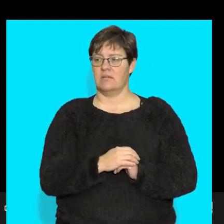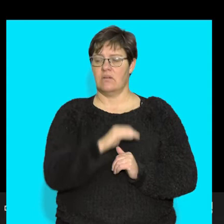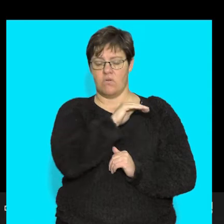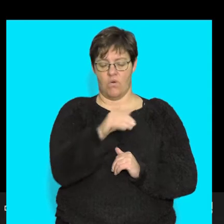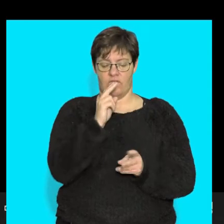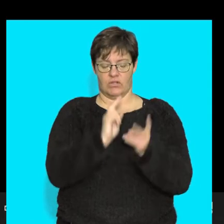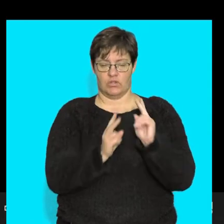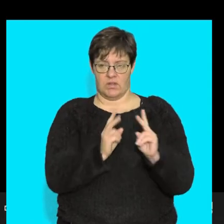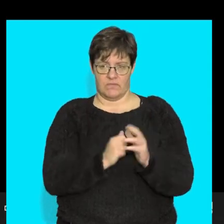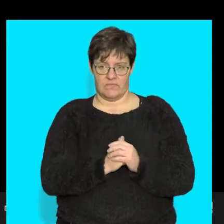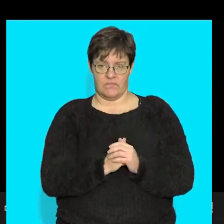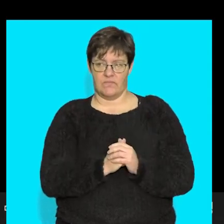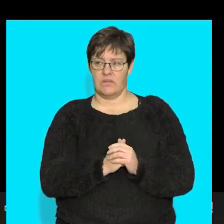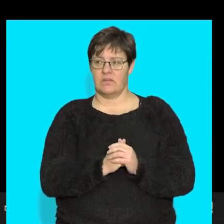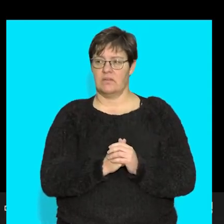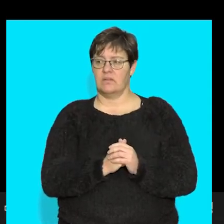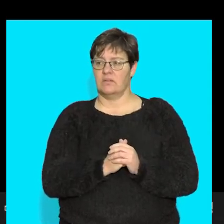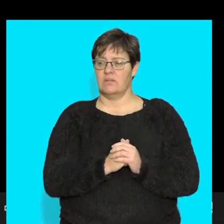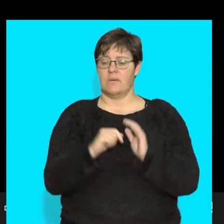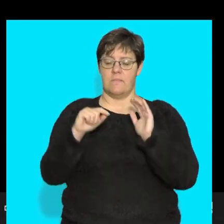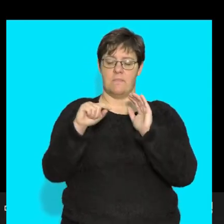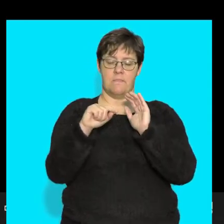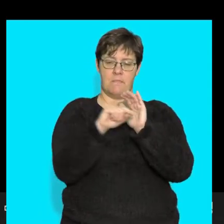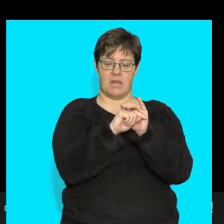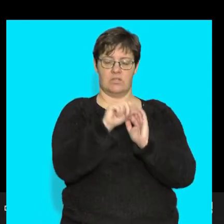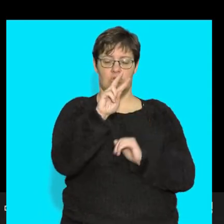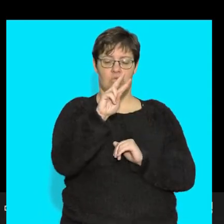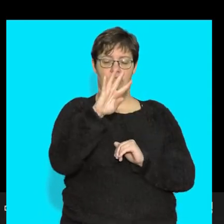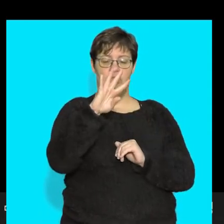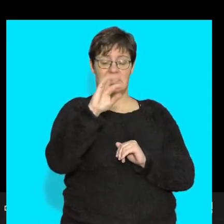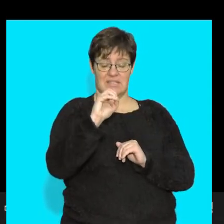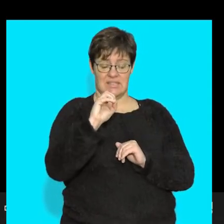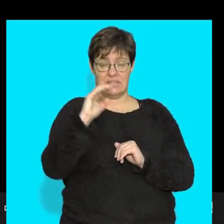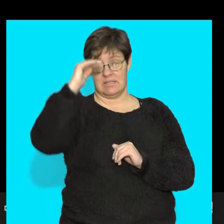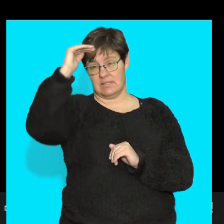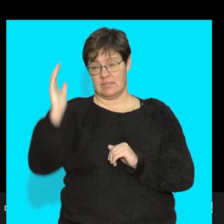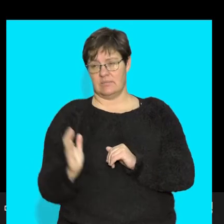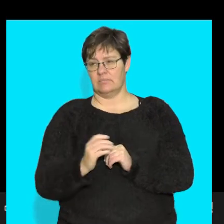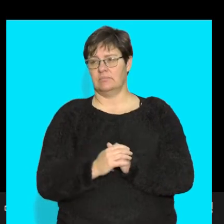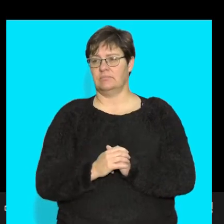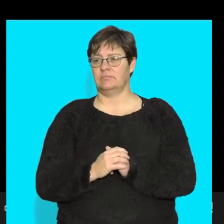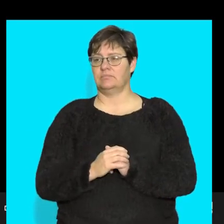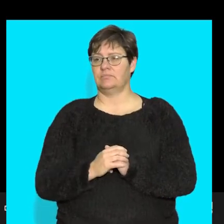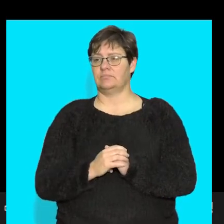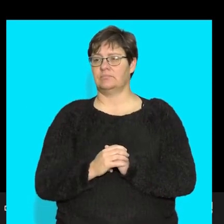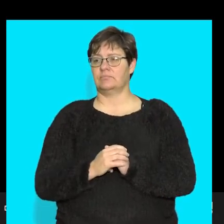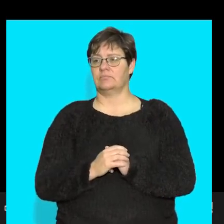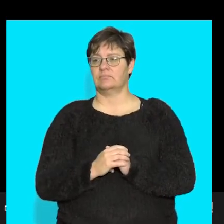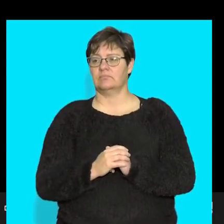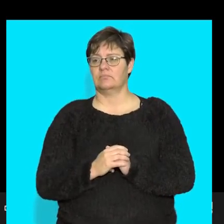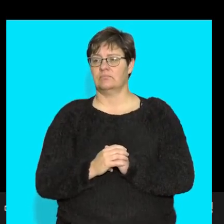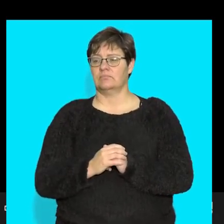0,09 over 12. And then this is raised to the exponent of negative